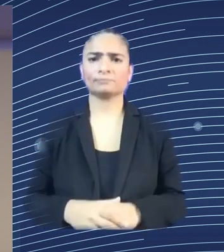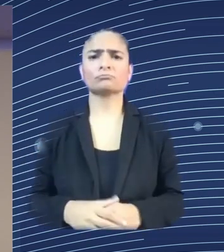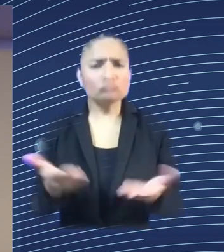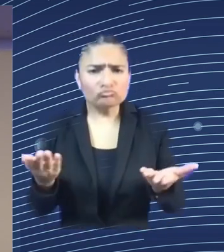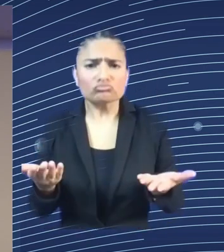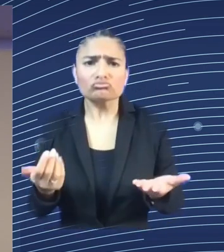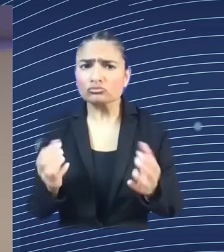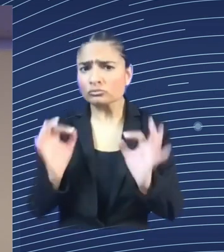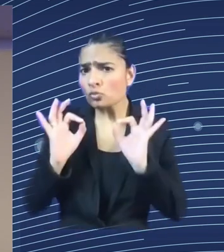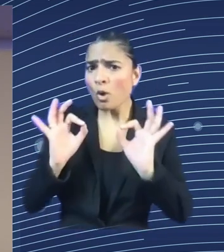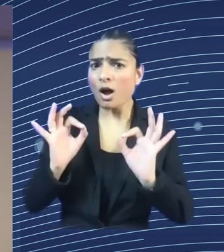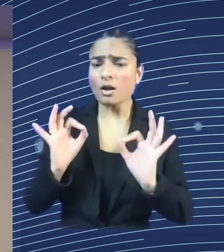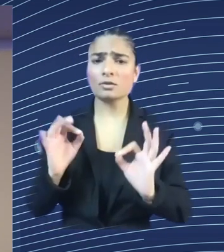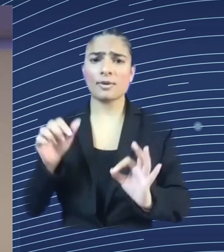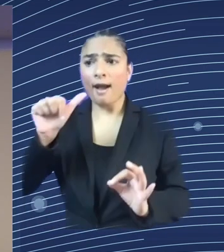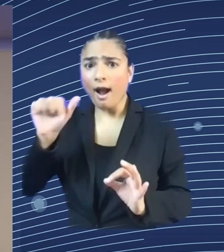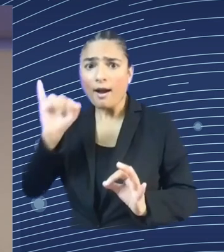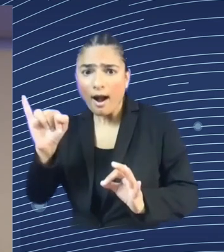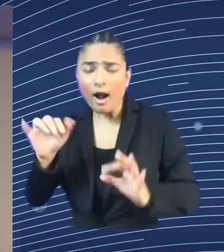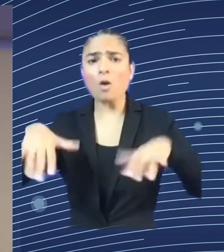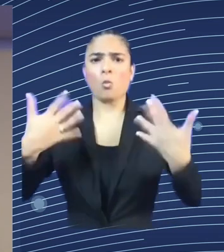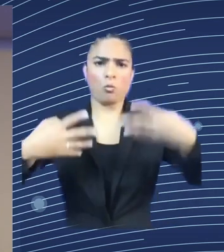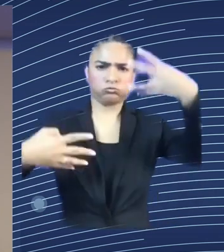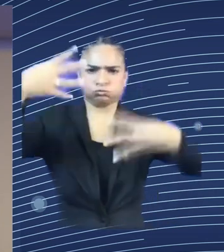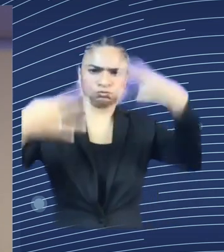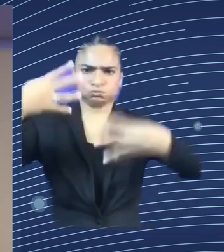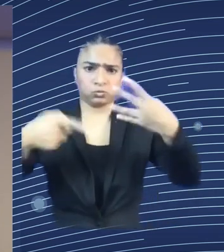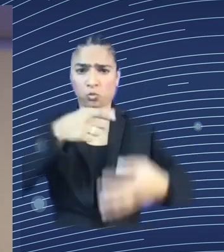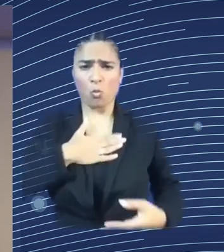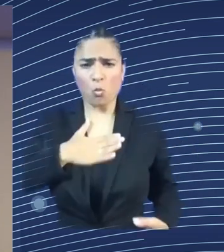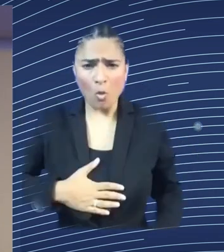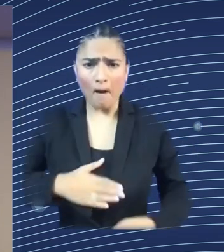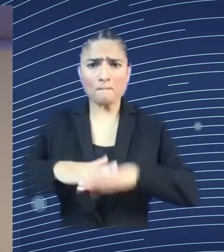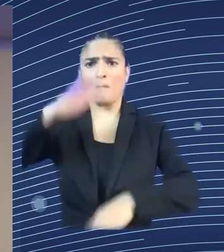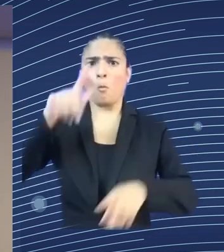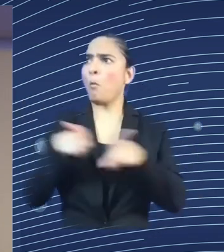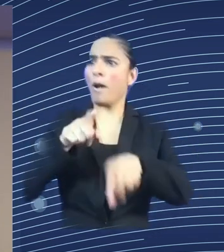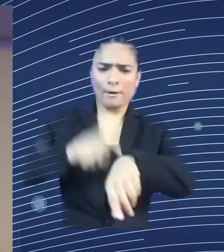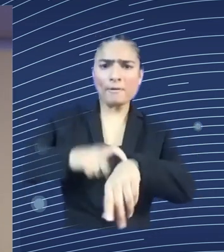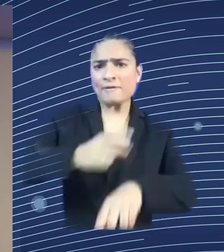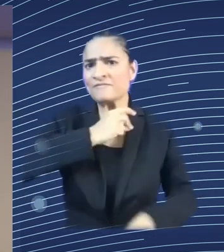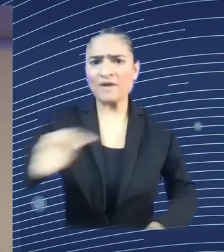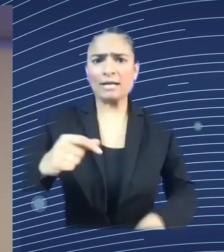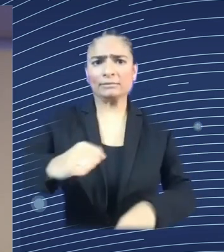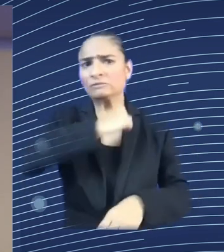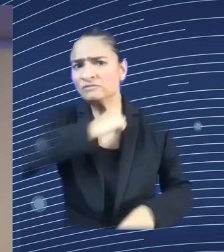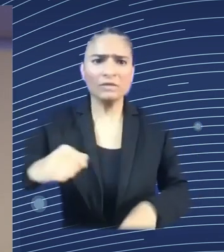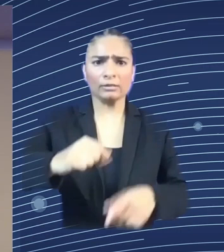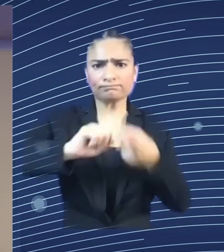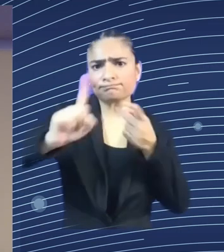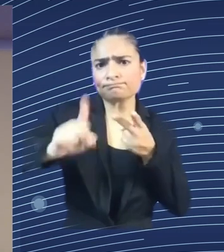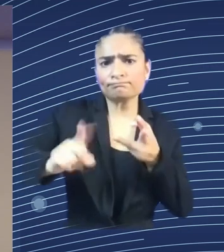at some point there's some situation that can be just like help you and just like help to not have this burden of really like a lot of